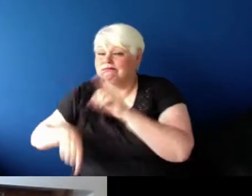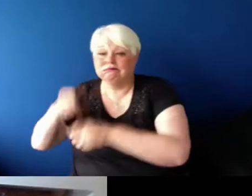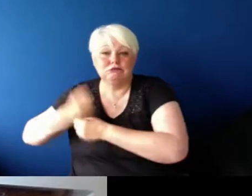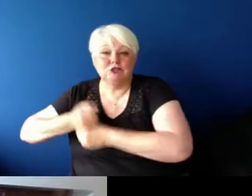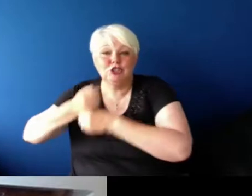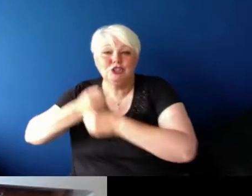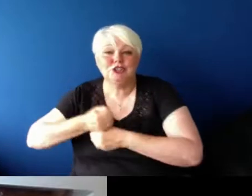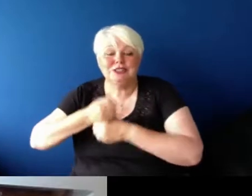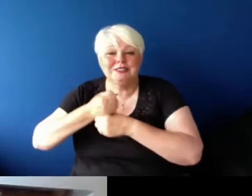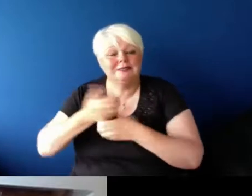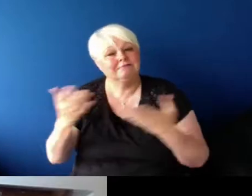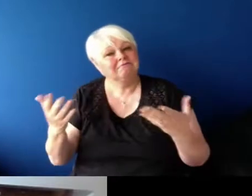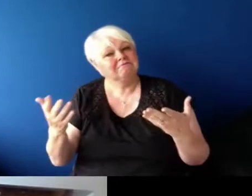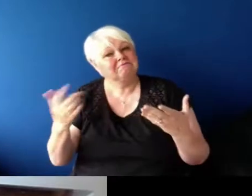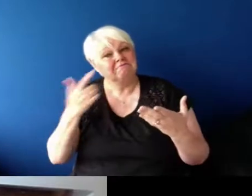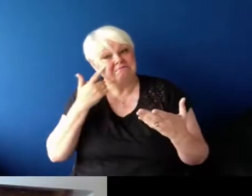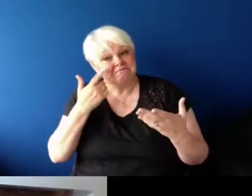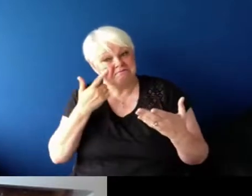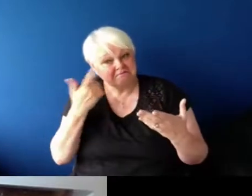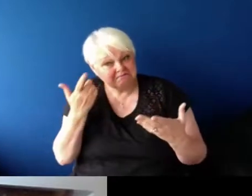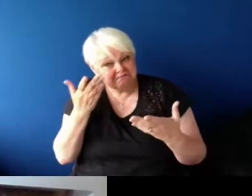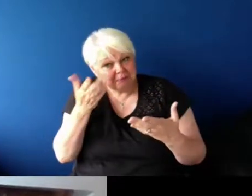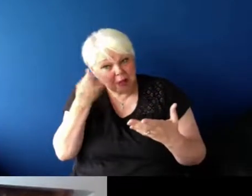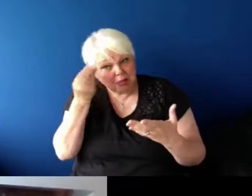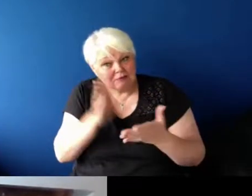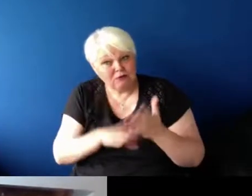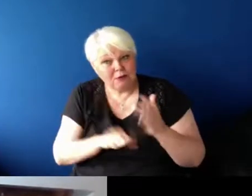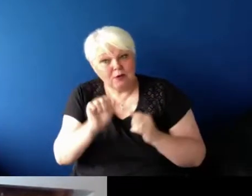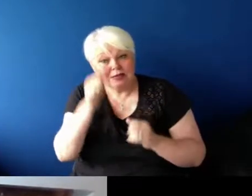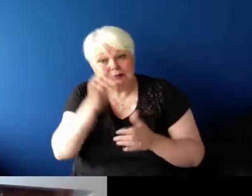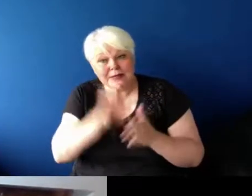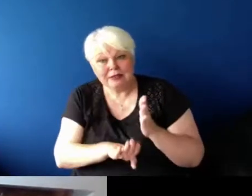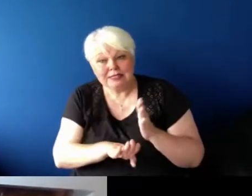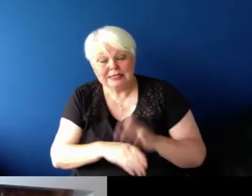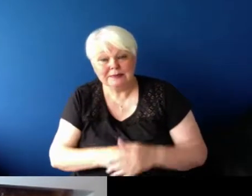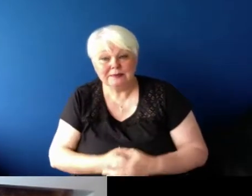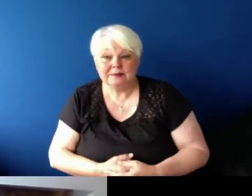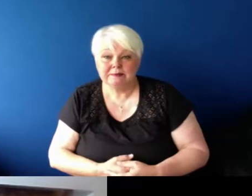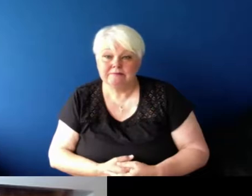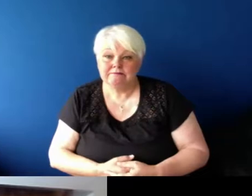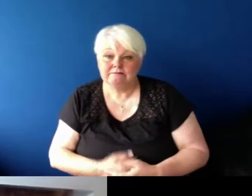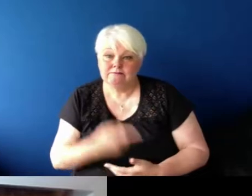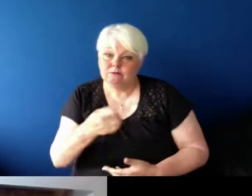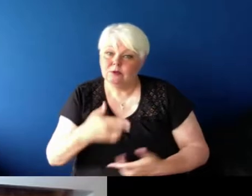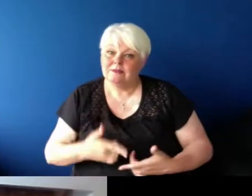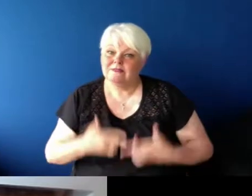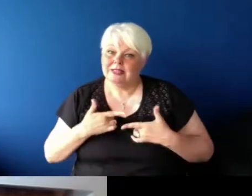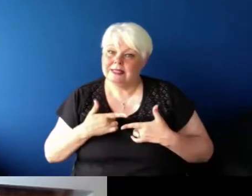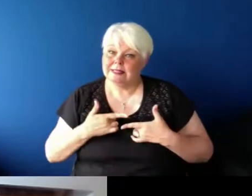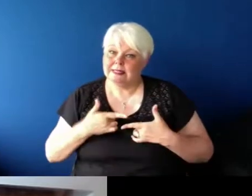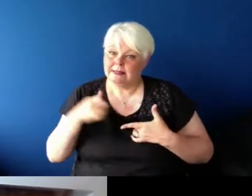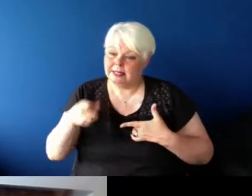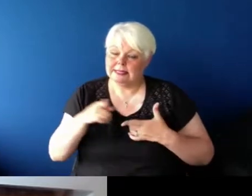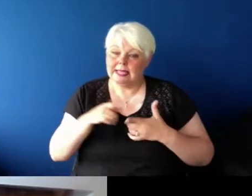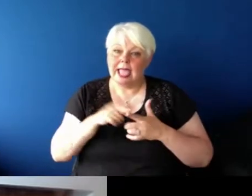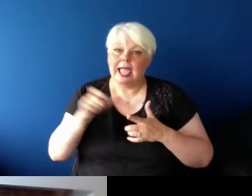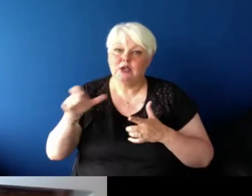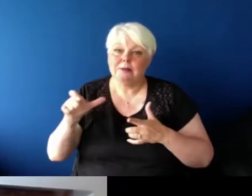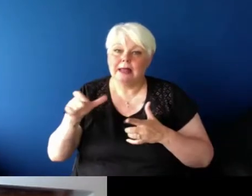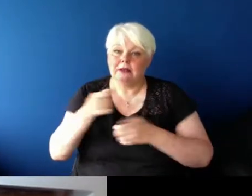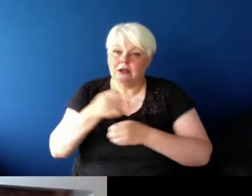might be some insights that we might learn from that. So how did training in an ecumenical college inform your